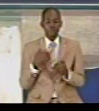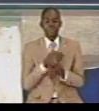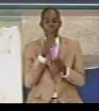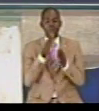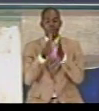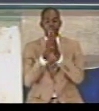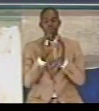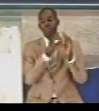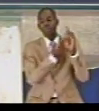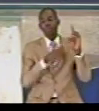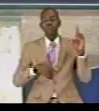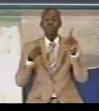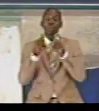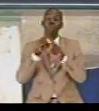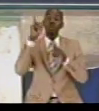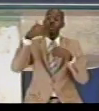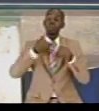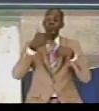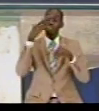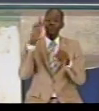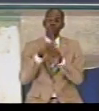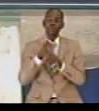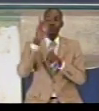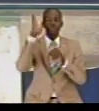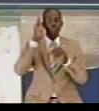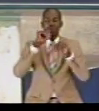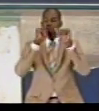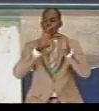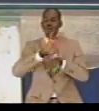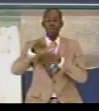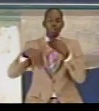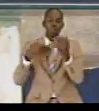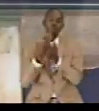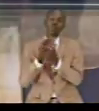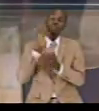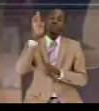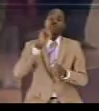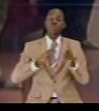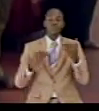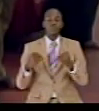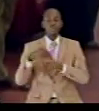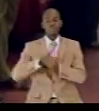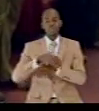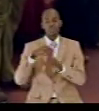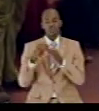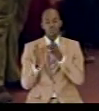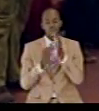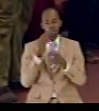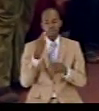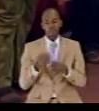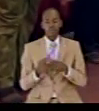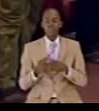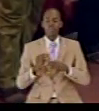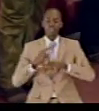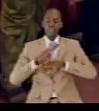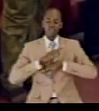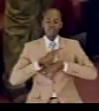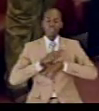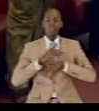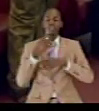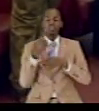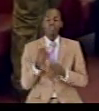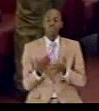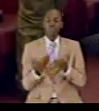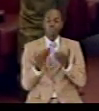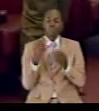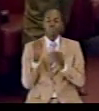promised, you bless all your people tonight in Jesus' name. Satisfy the longing of every